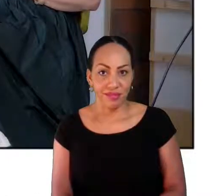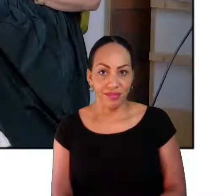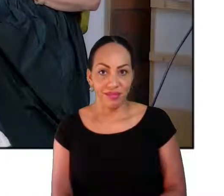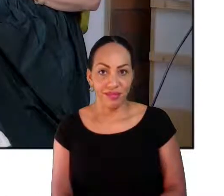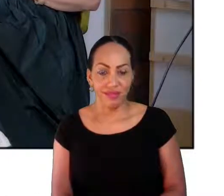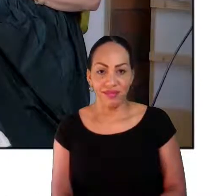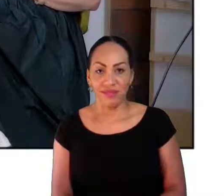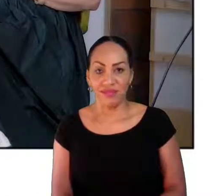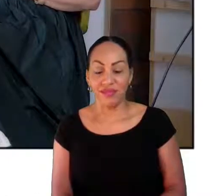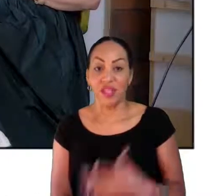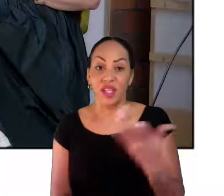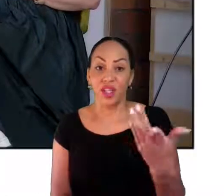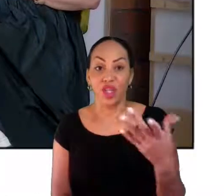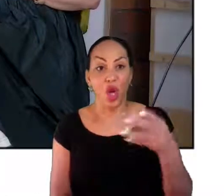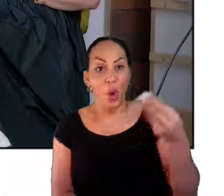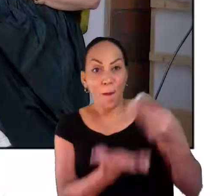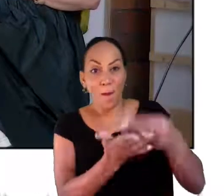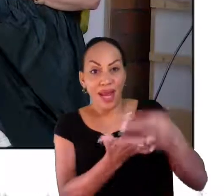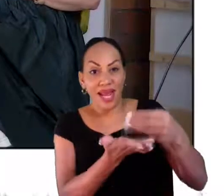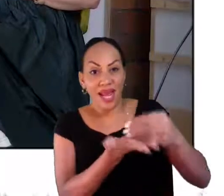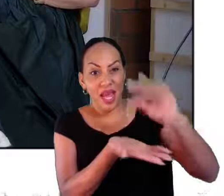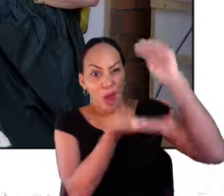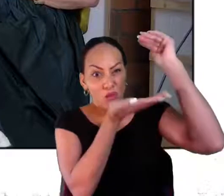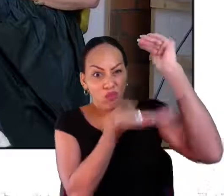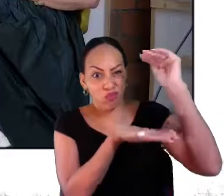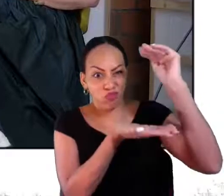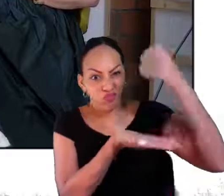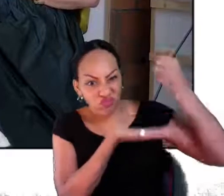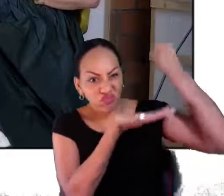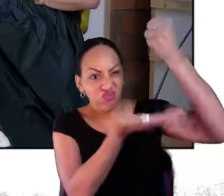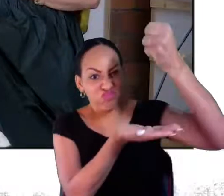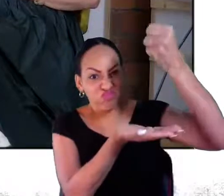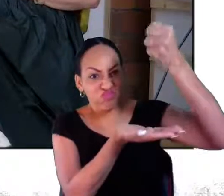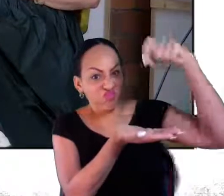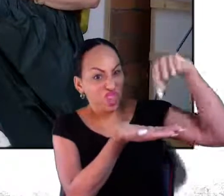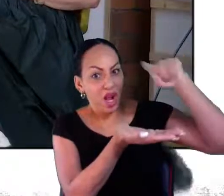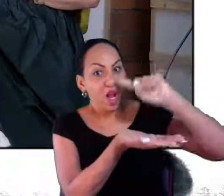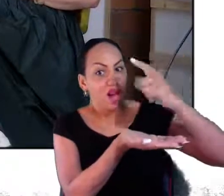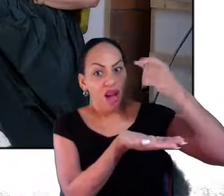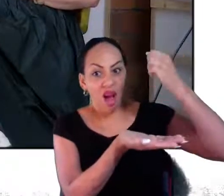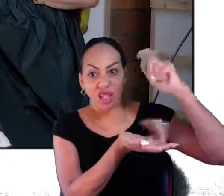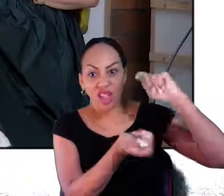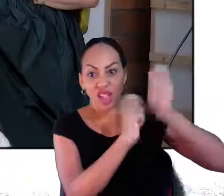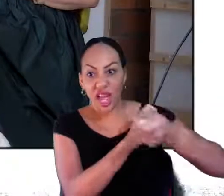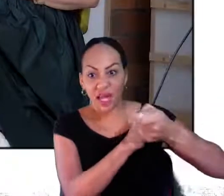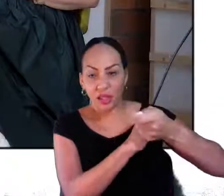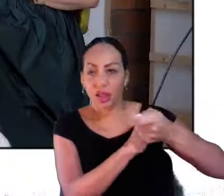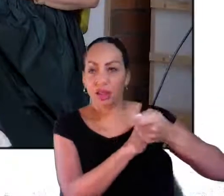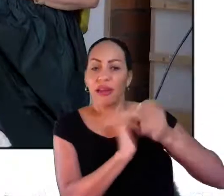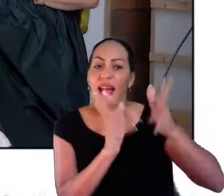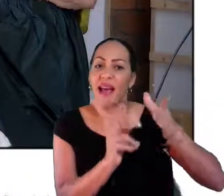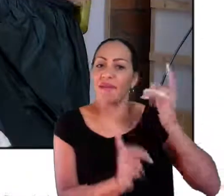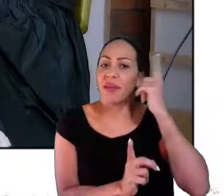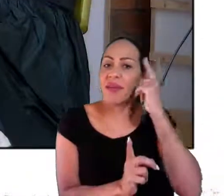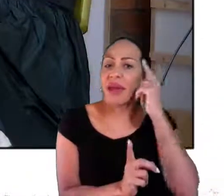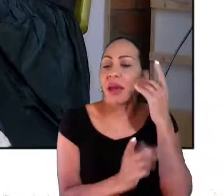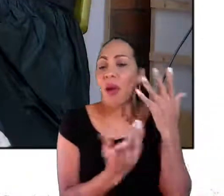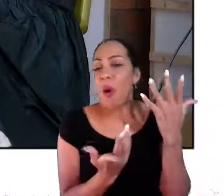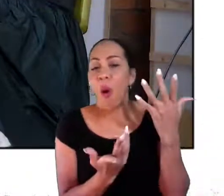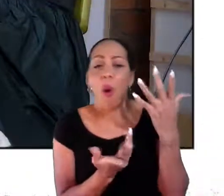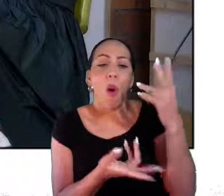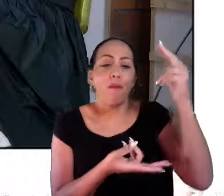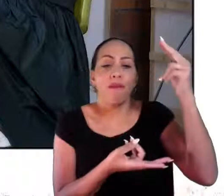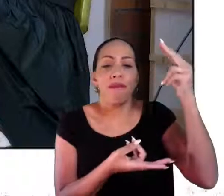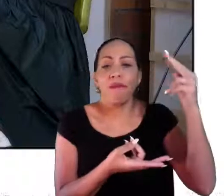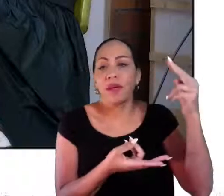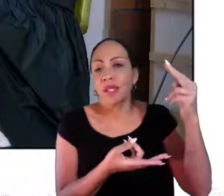pots of money that we were giving out, well, then we had to start thinking about what else we could change in that kind of a space. And when we were trying to consider bridging that gap between